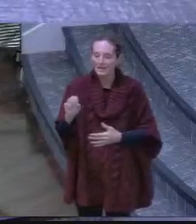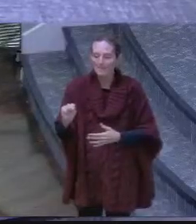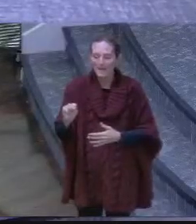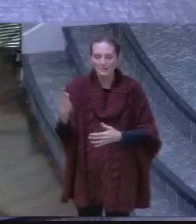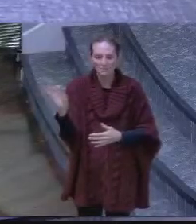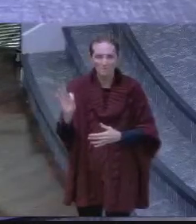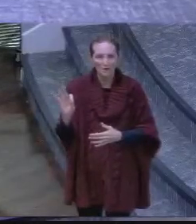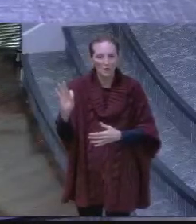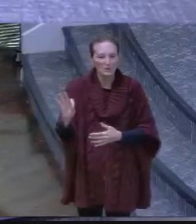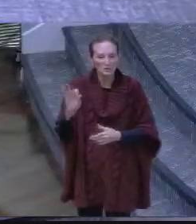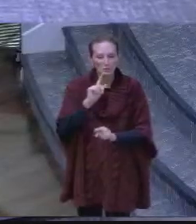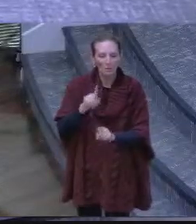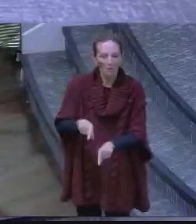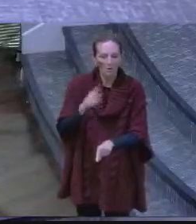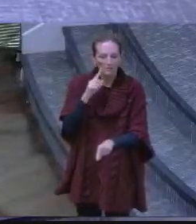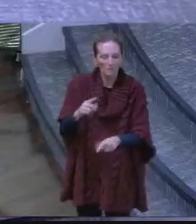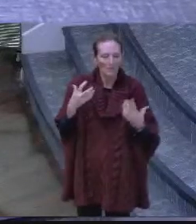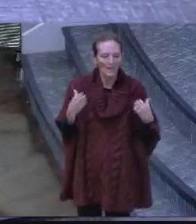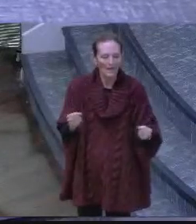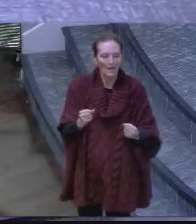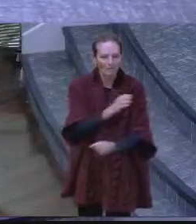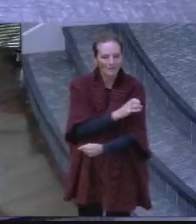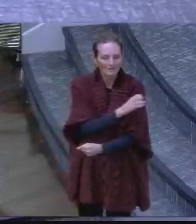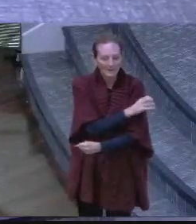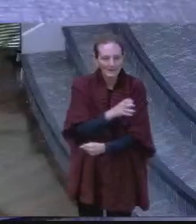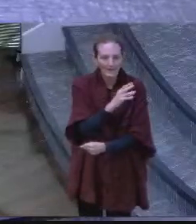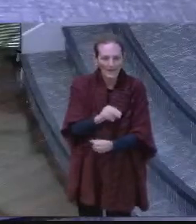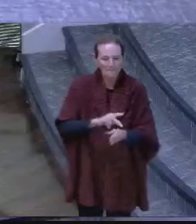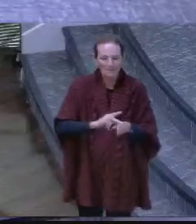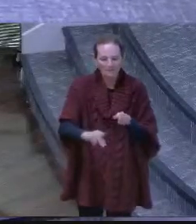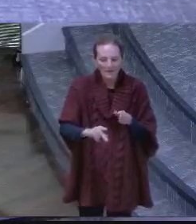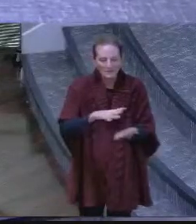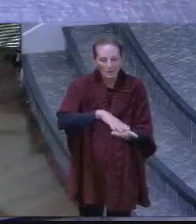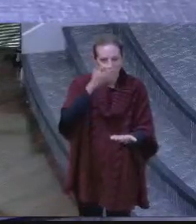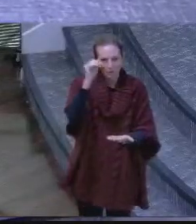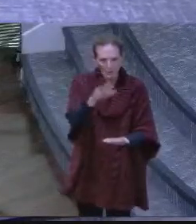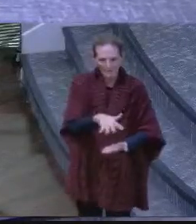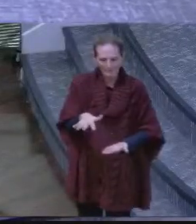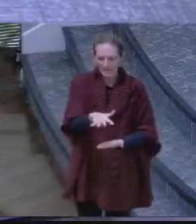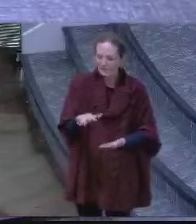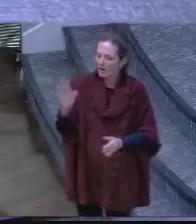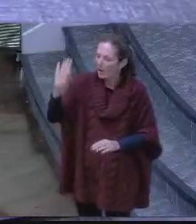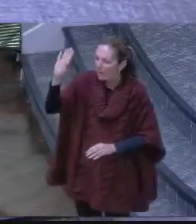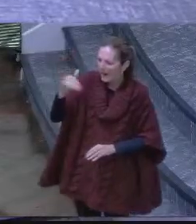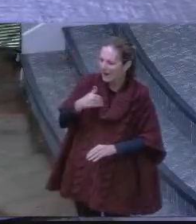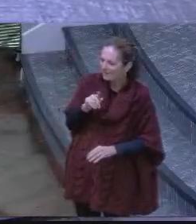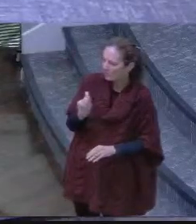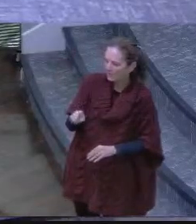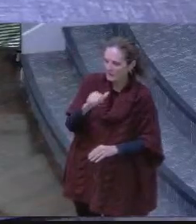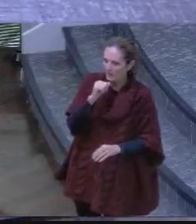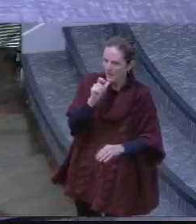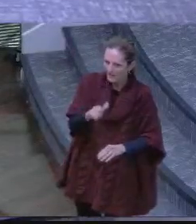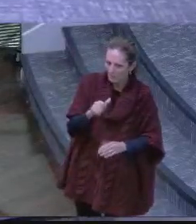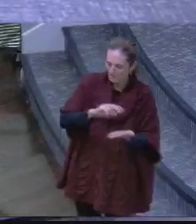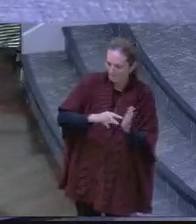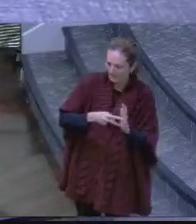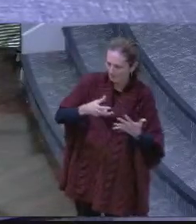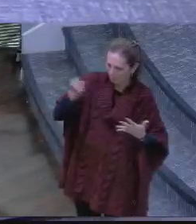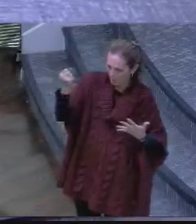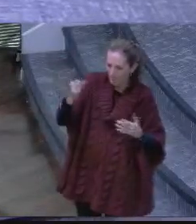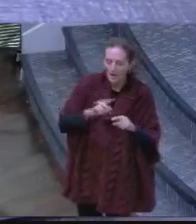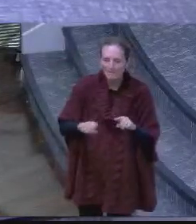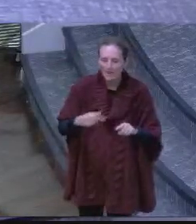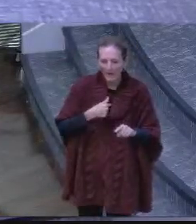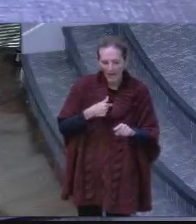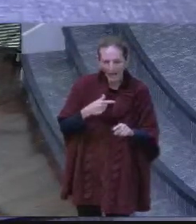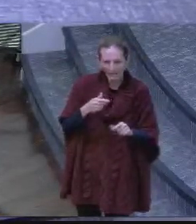the health clinic and the professional learning space. I just have a quick question about that. I don't want to necessarily pull it. Okay. But I've just kind of